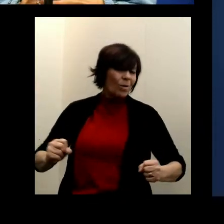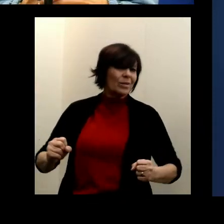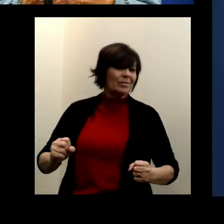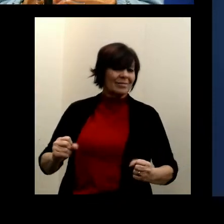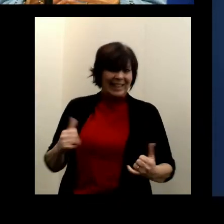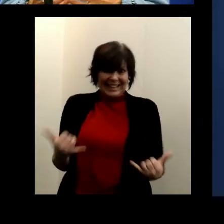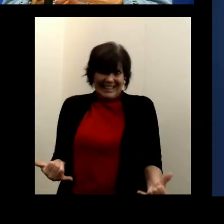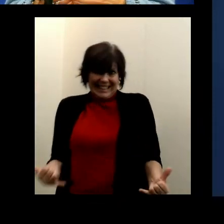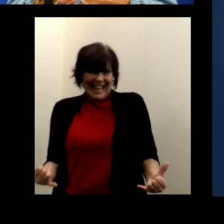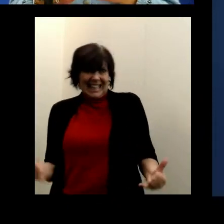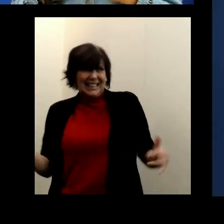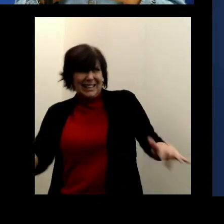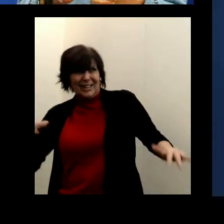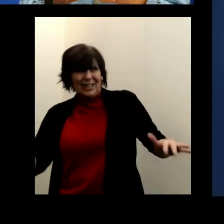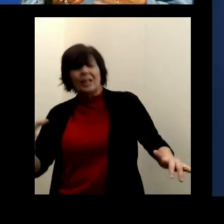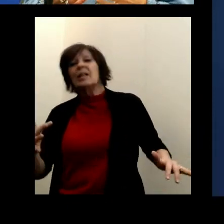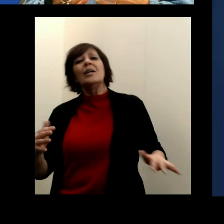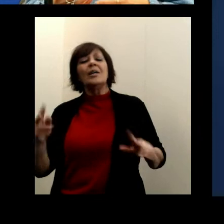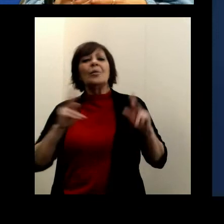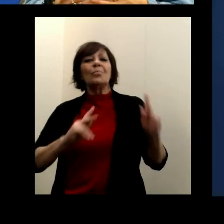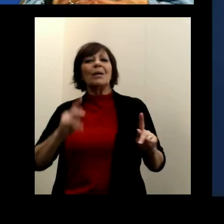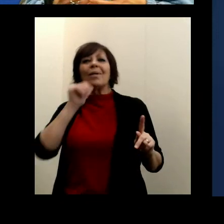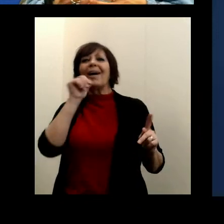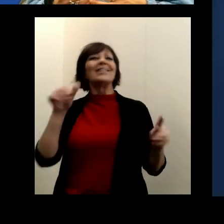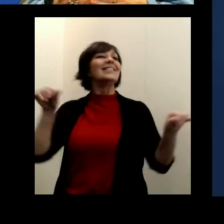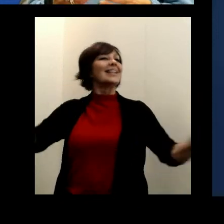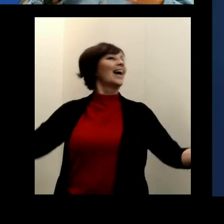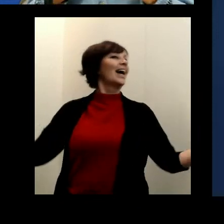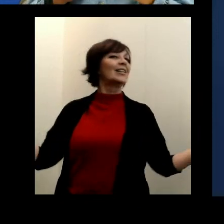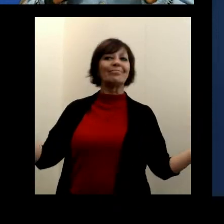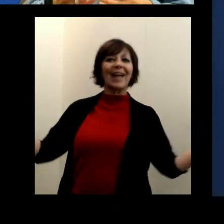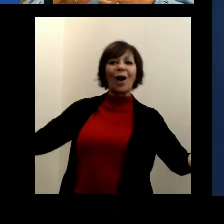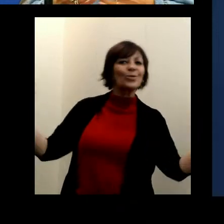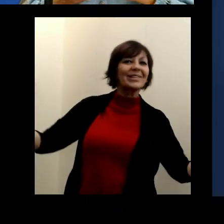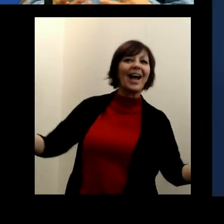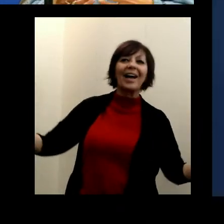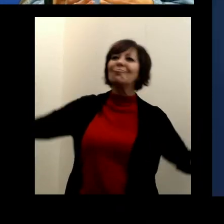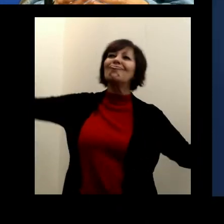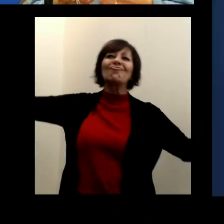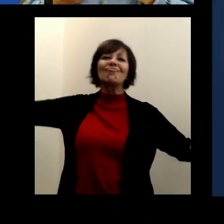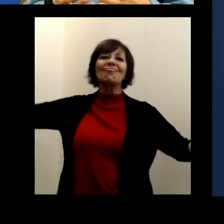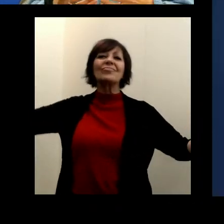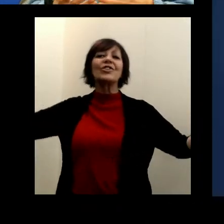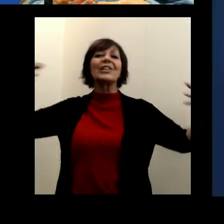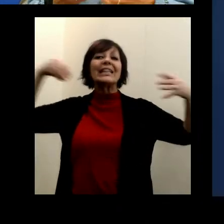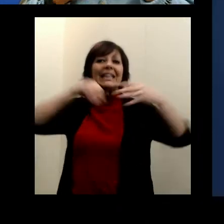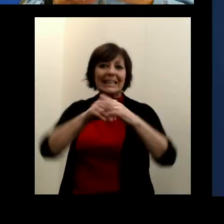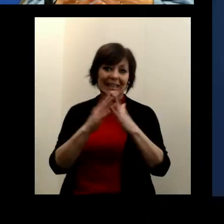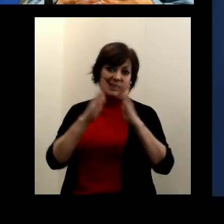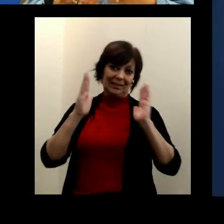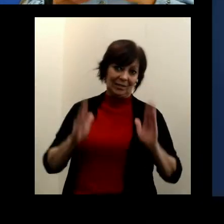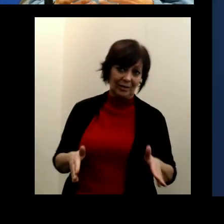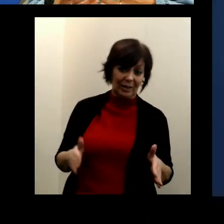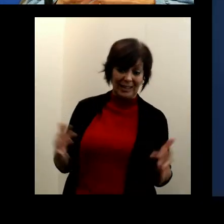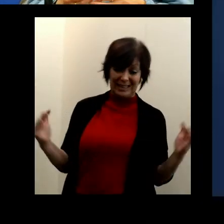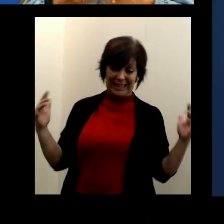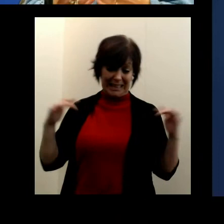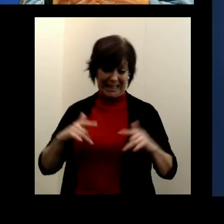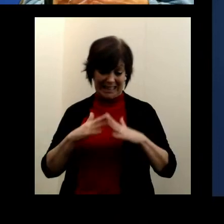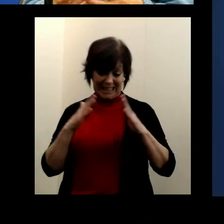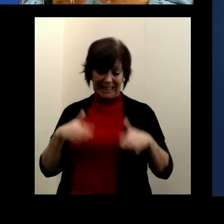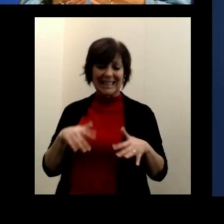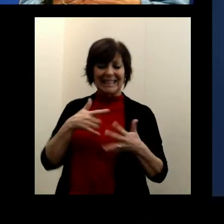like today when it's snowing, people aren't doing outdoor gatherings anymore. People are gathering indoors, and indoors gatherings is where we